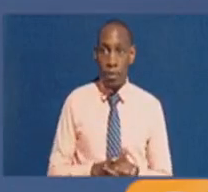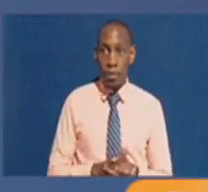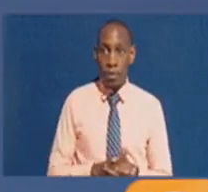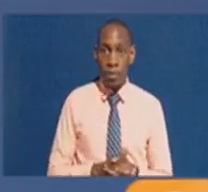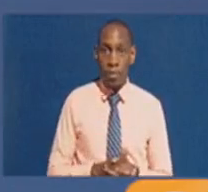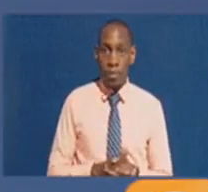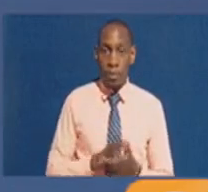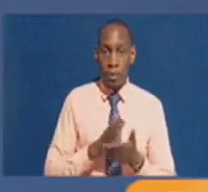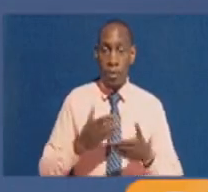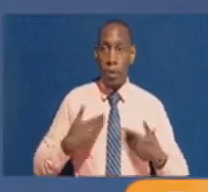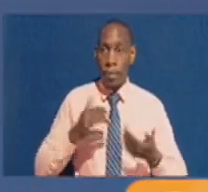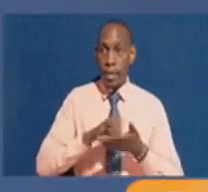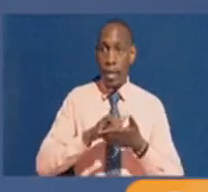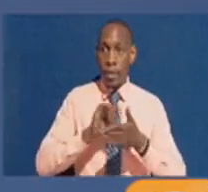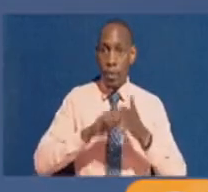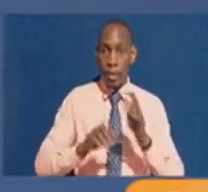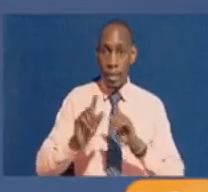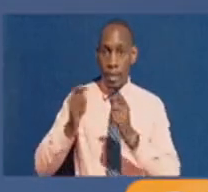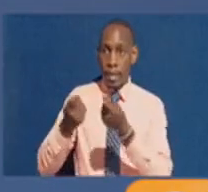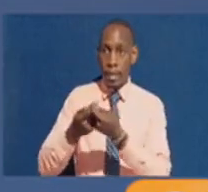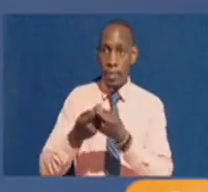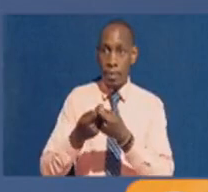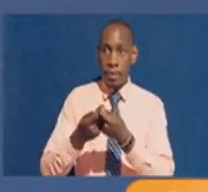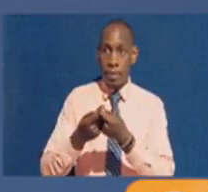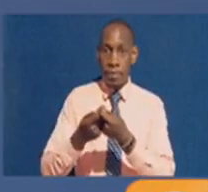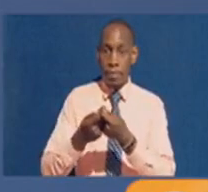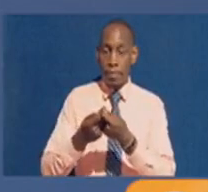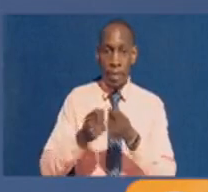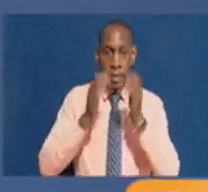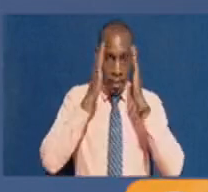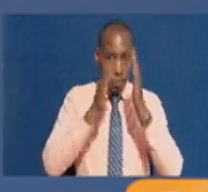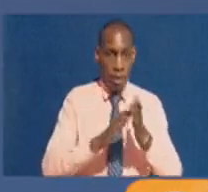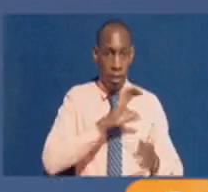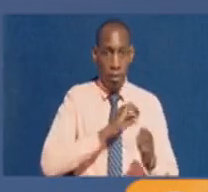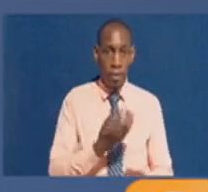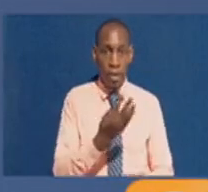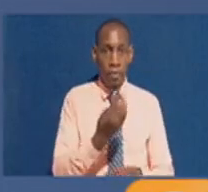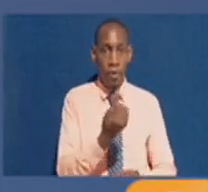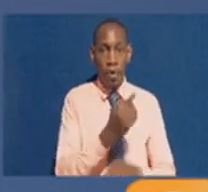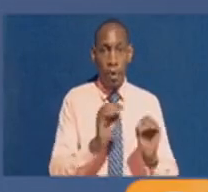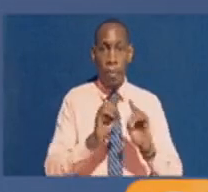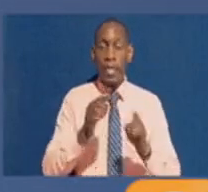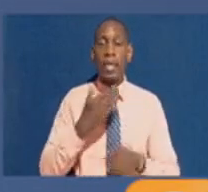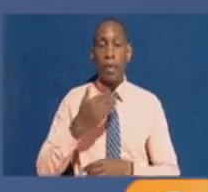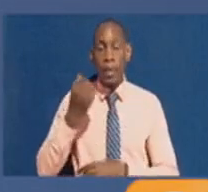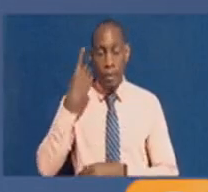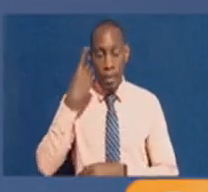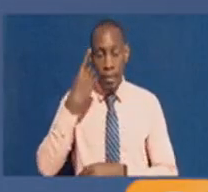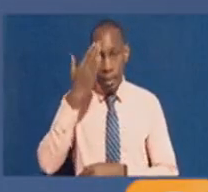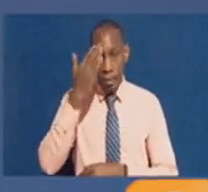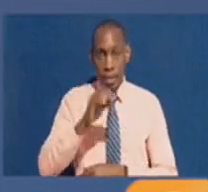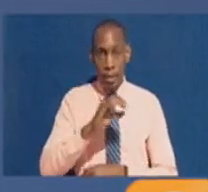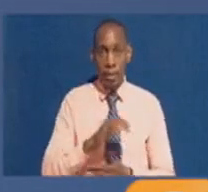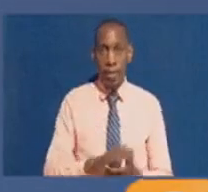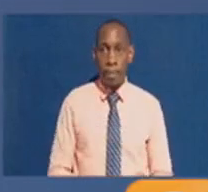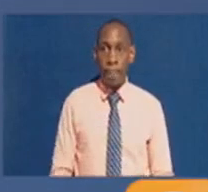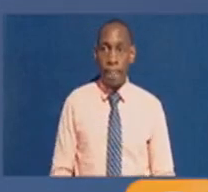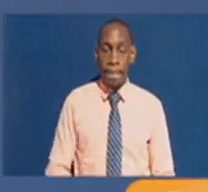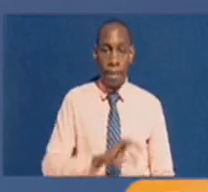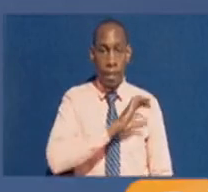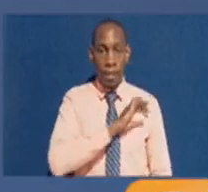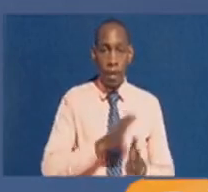terms of the fact that the tribunal is not only about these commissioners, but it's about to understand, because those commissioners were not acting on their